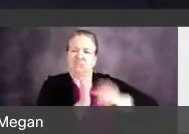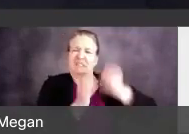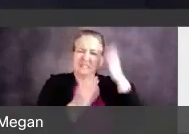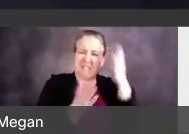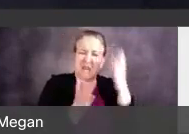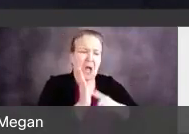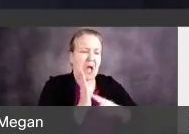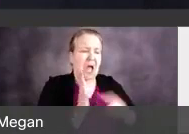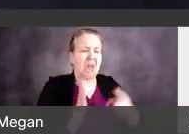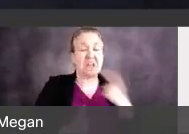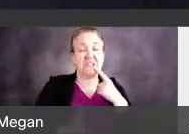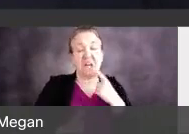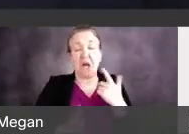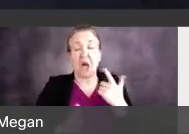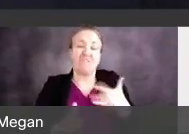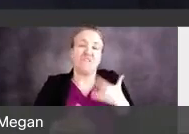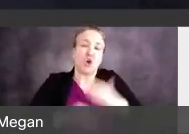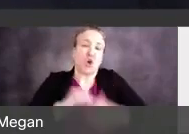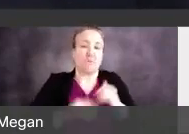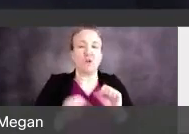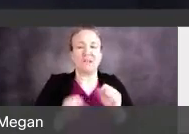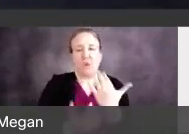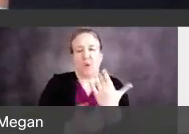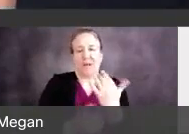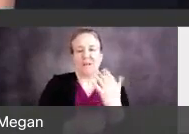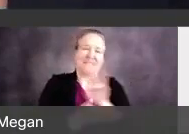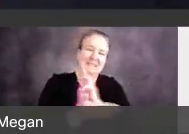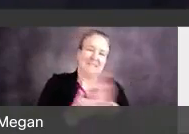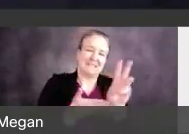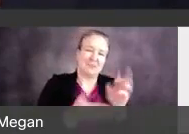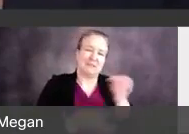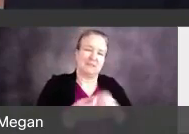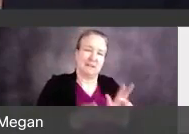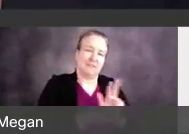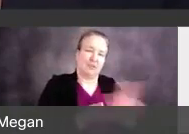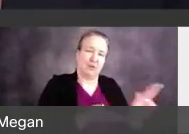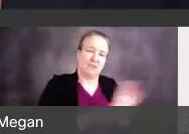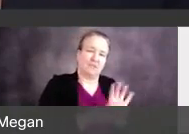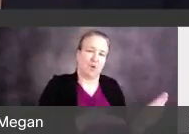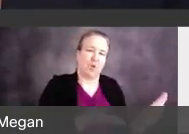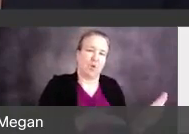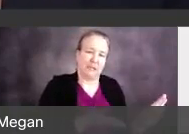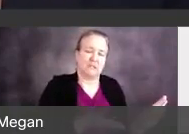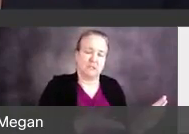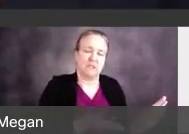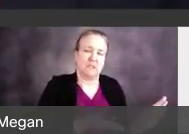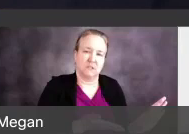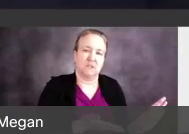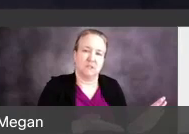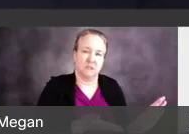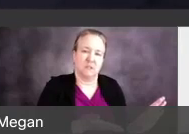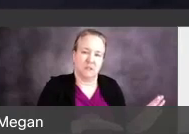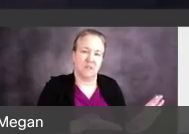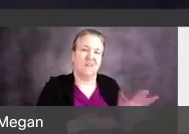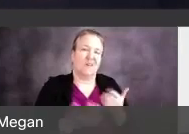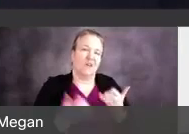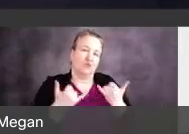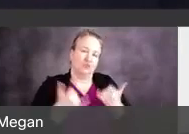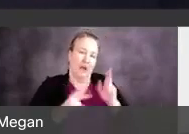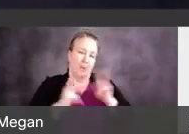could go 6 weeks rather than the 3 to 4 weeks that are currently the sort of considered